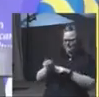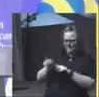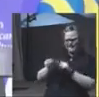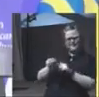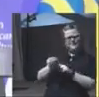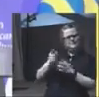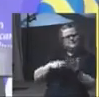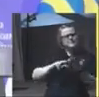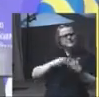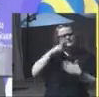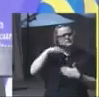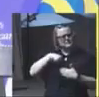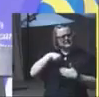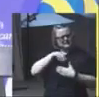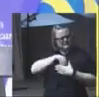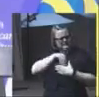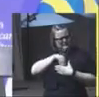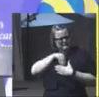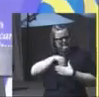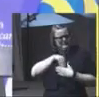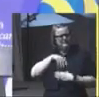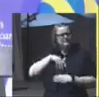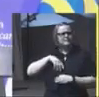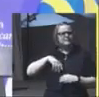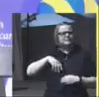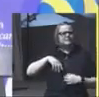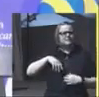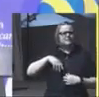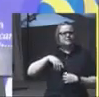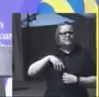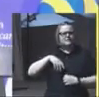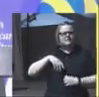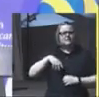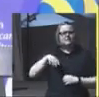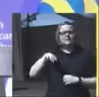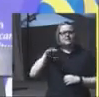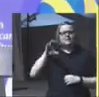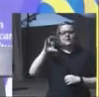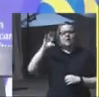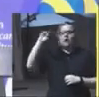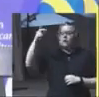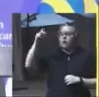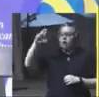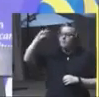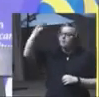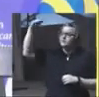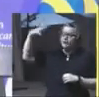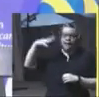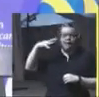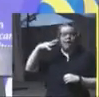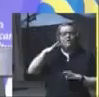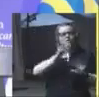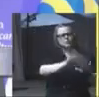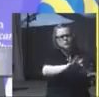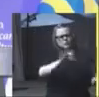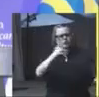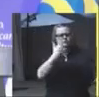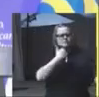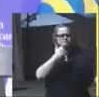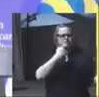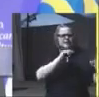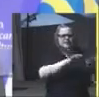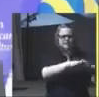me? Copper sun or scarlet sea, jungle star, jungle track, strong bronzed